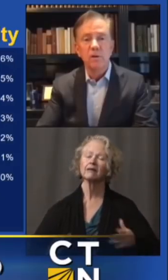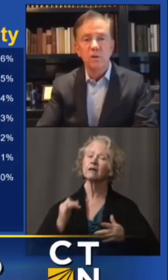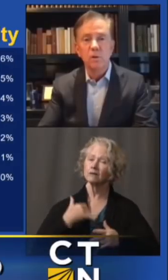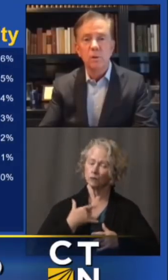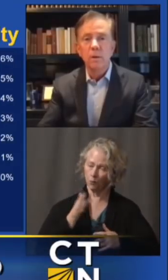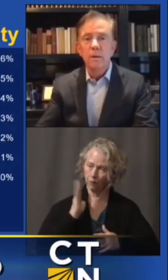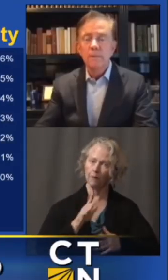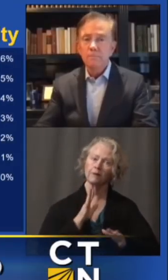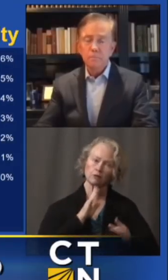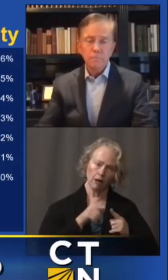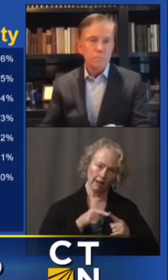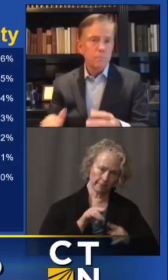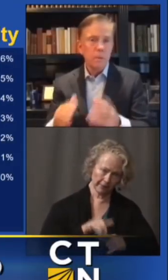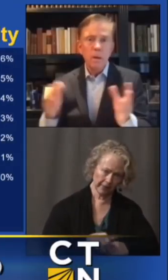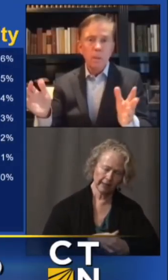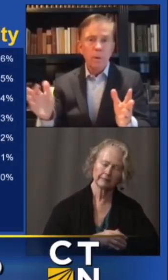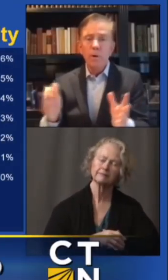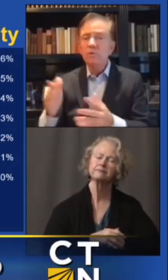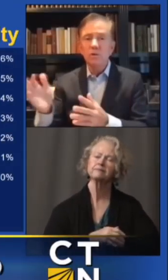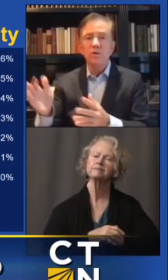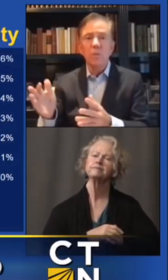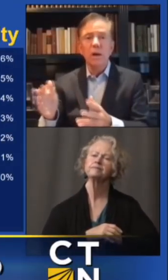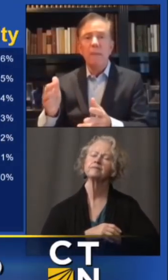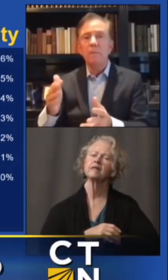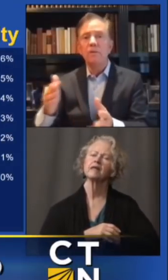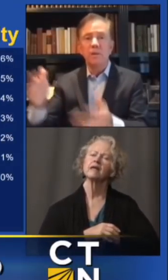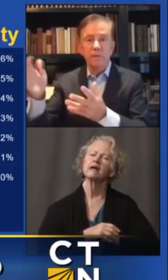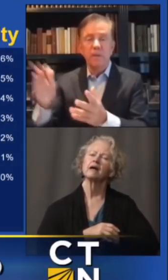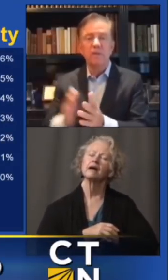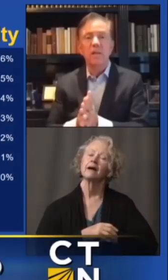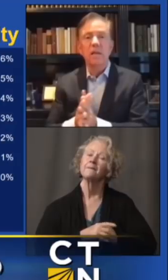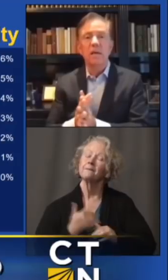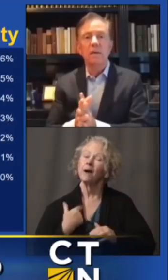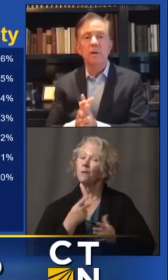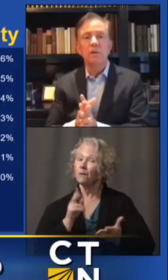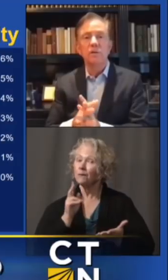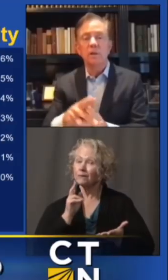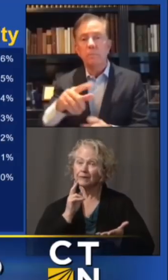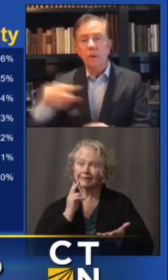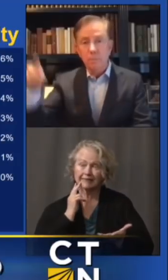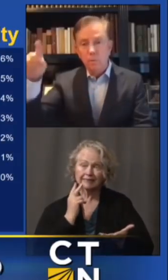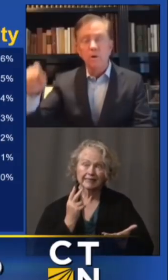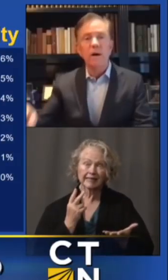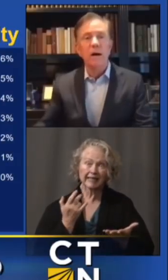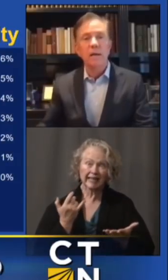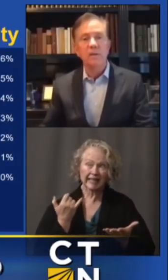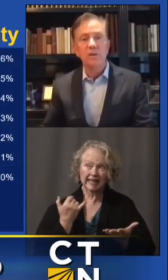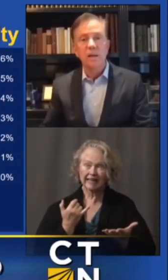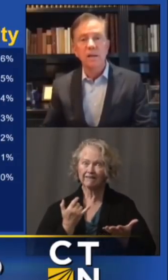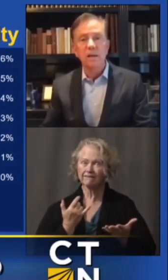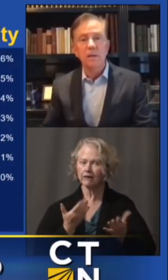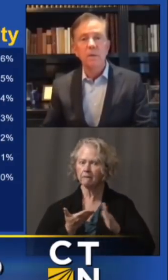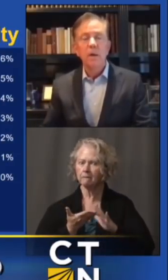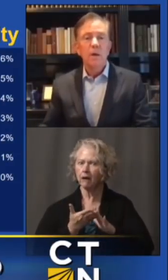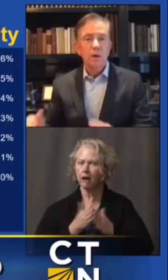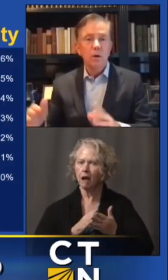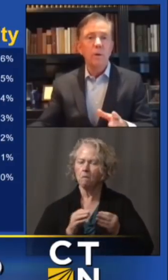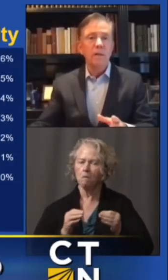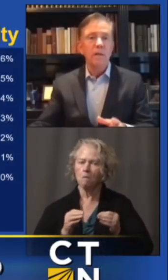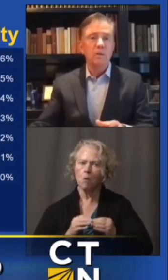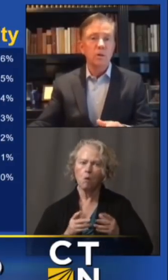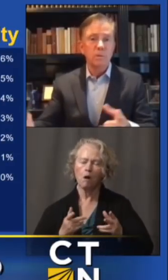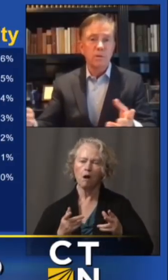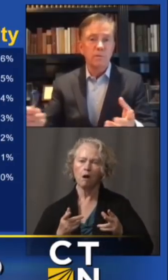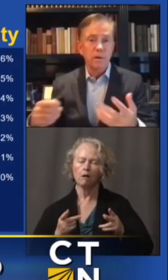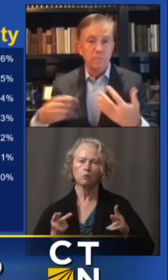very soon. But we also see what happens if this thing does become more of a hockey stick. We did